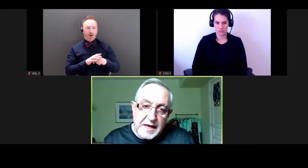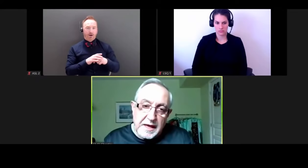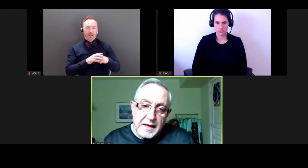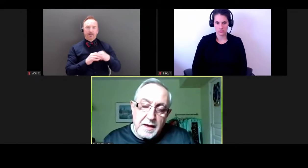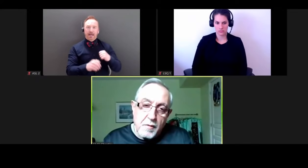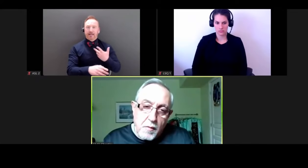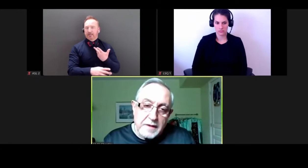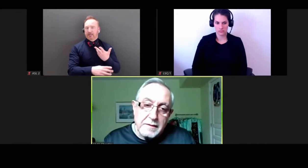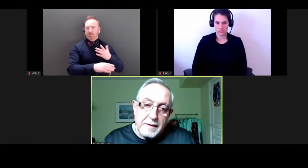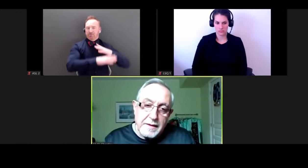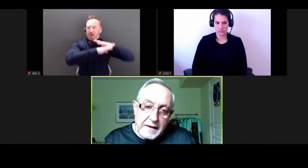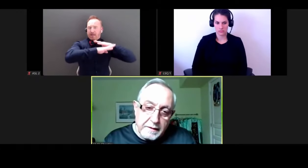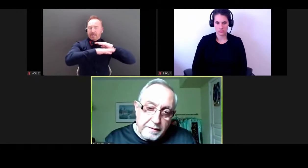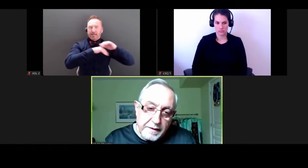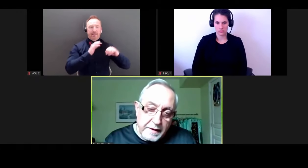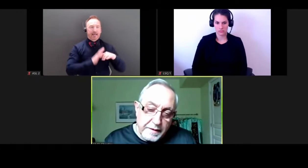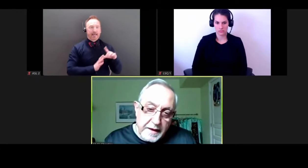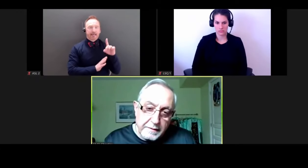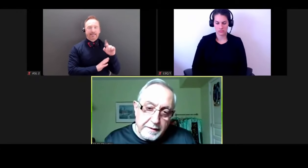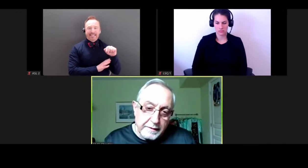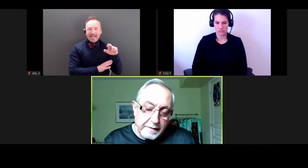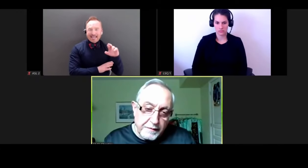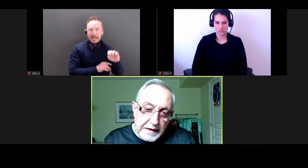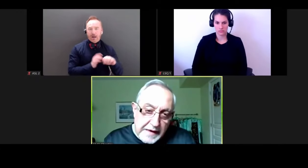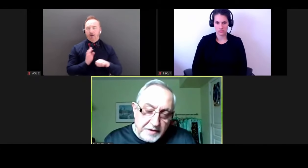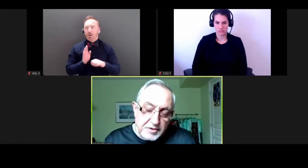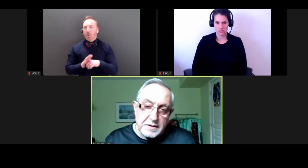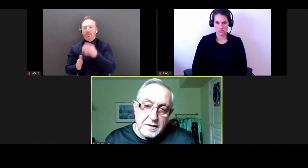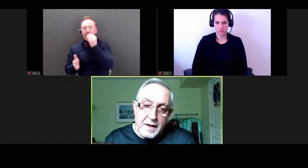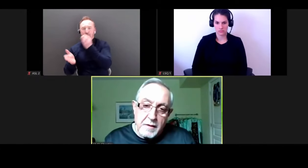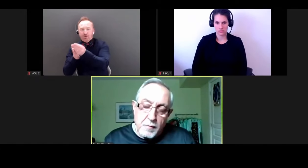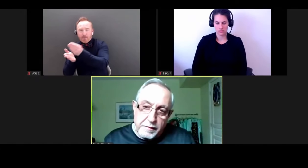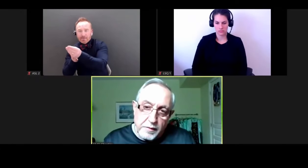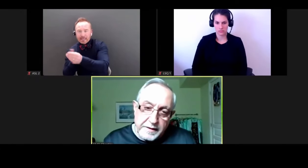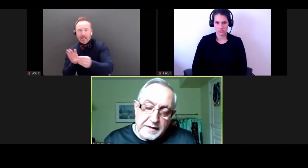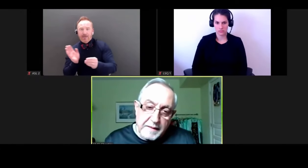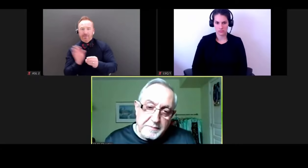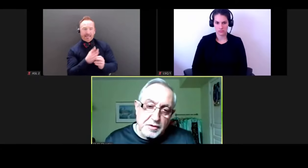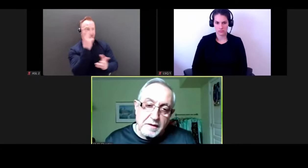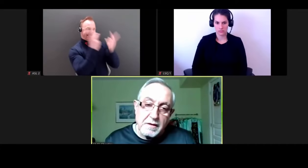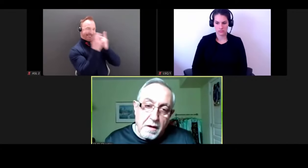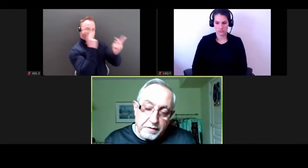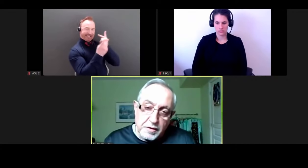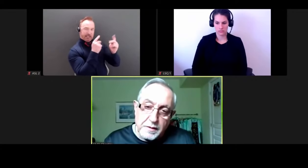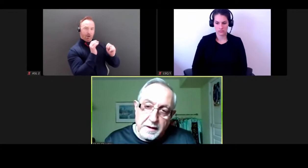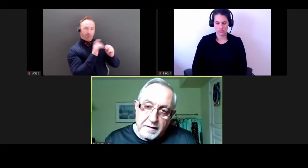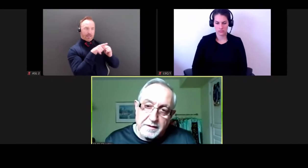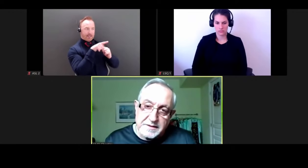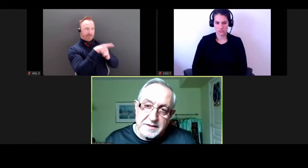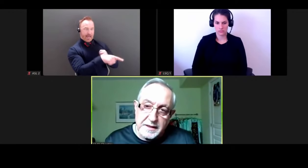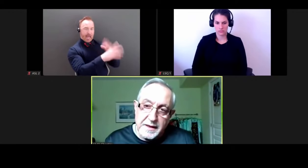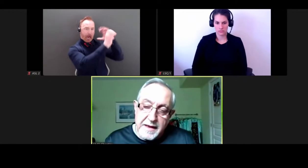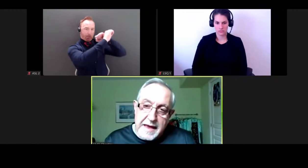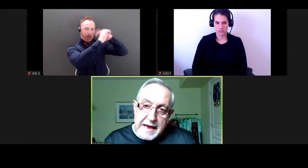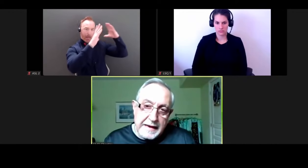see what their affiliation with the demonstrator are doing in